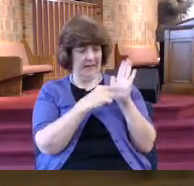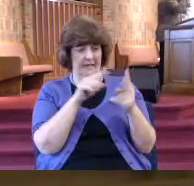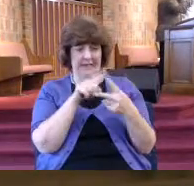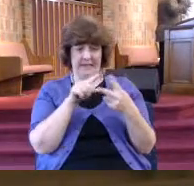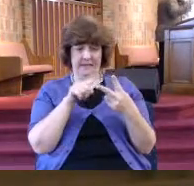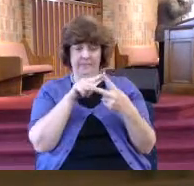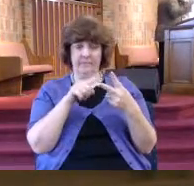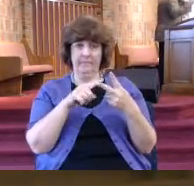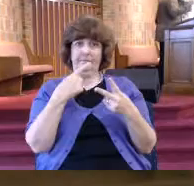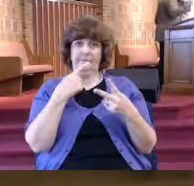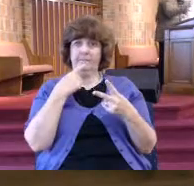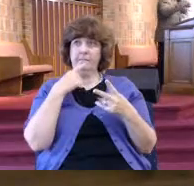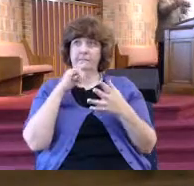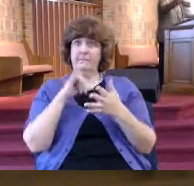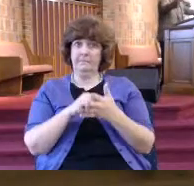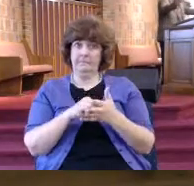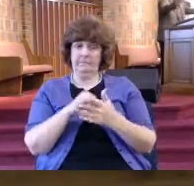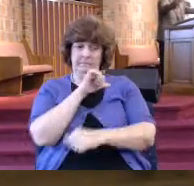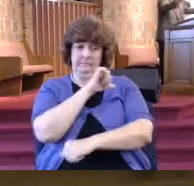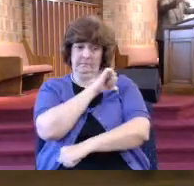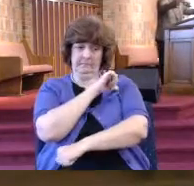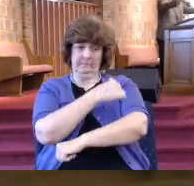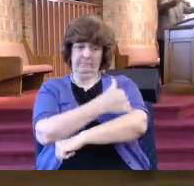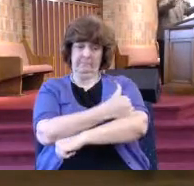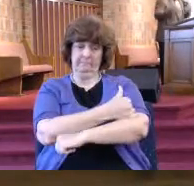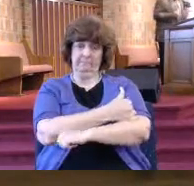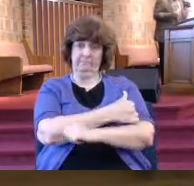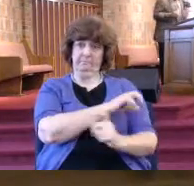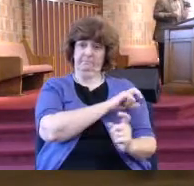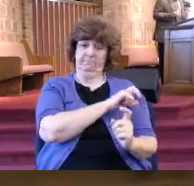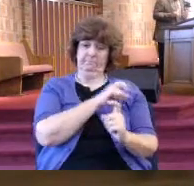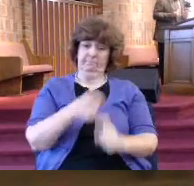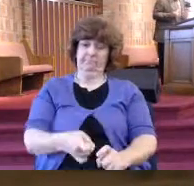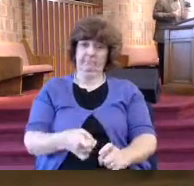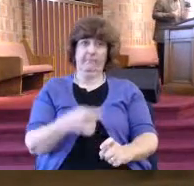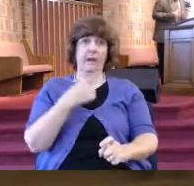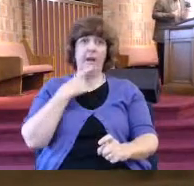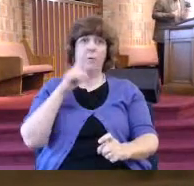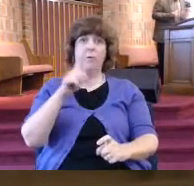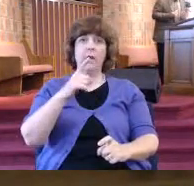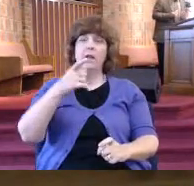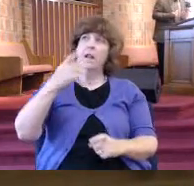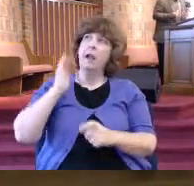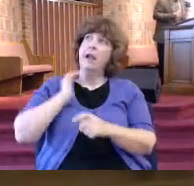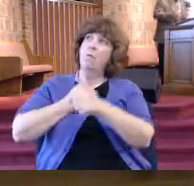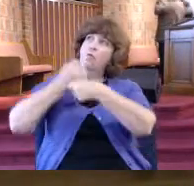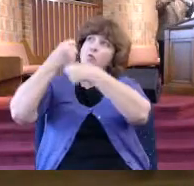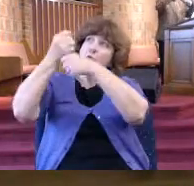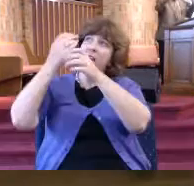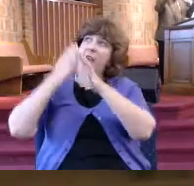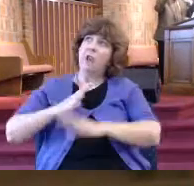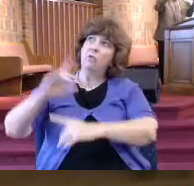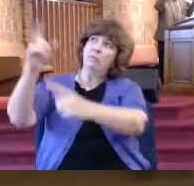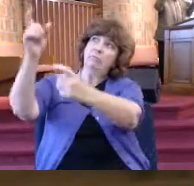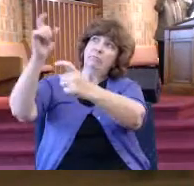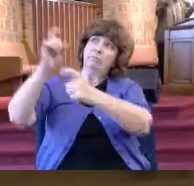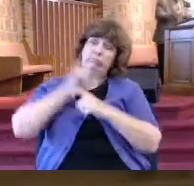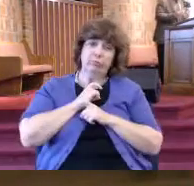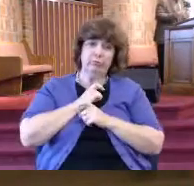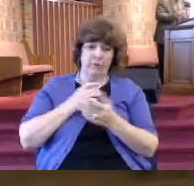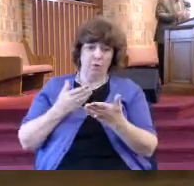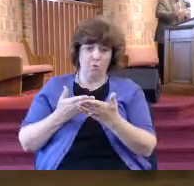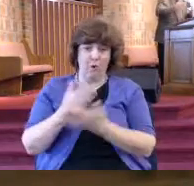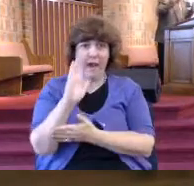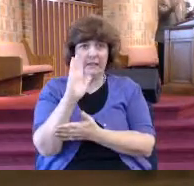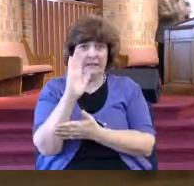of delegated authority. We have been endowed by our Creator with unalienable rights, with unalienable